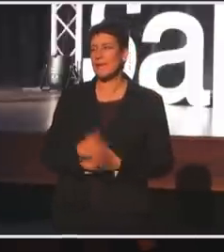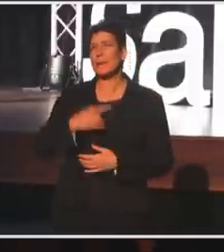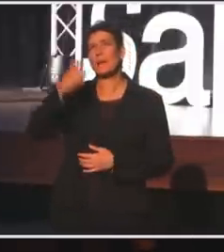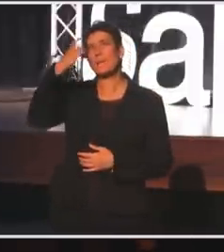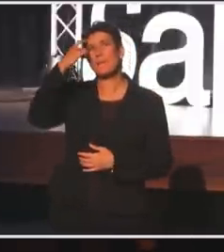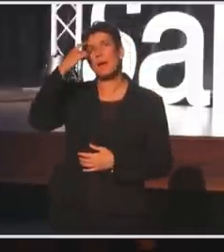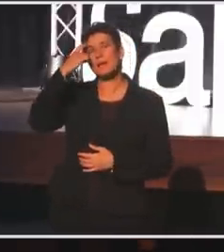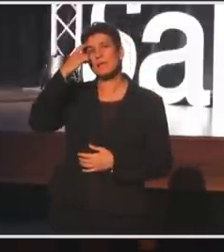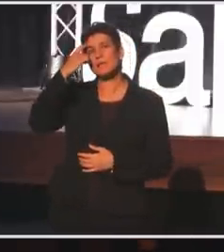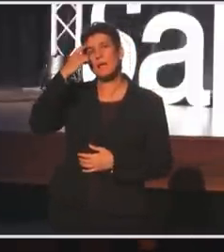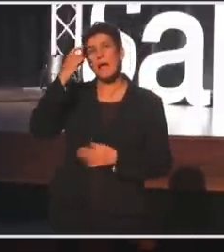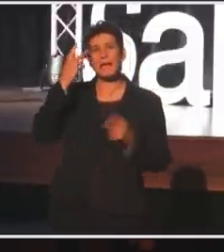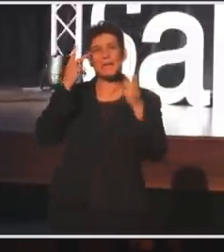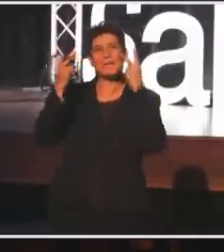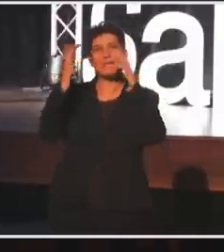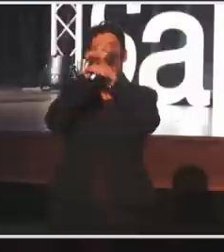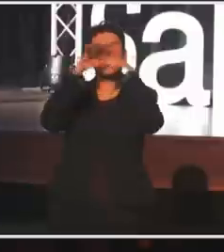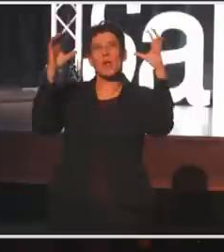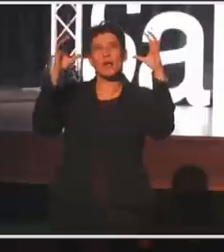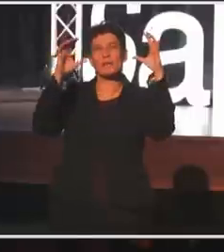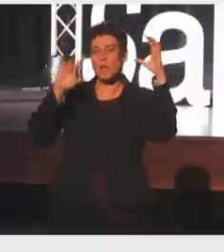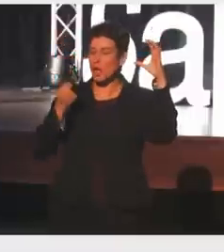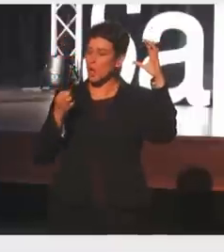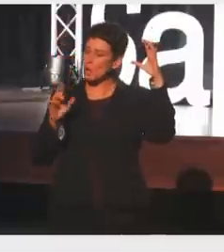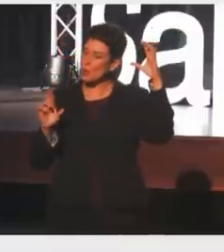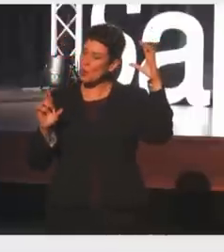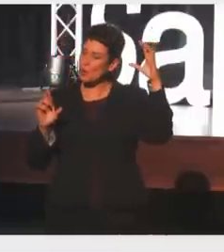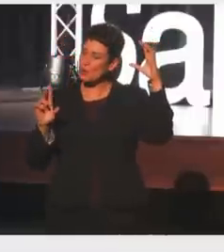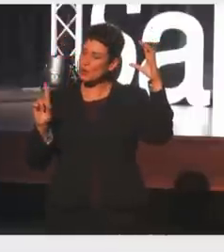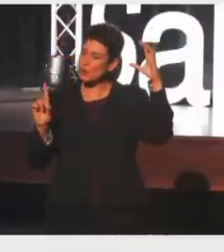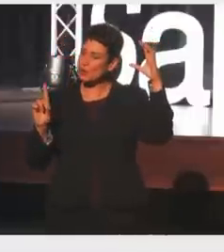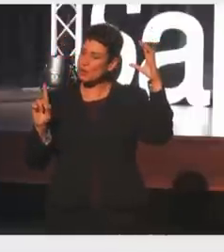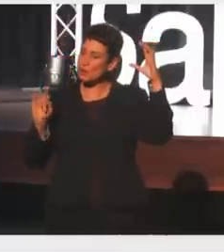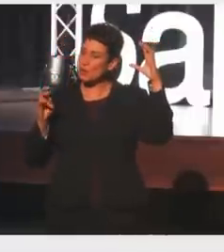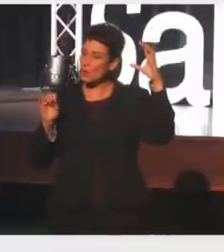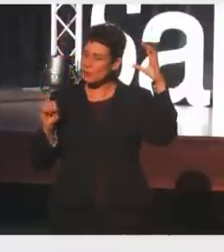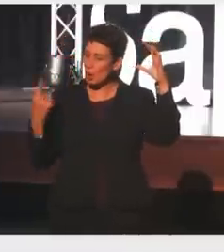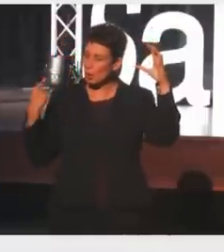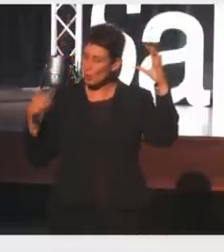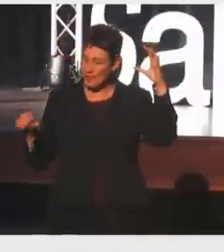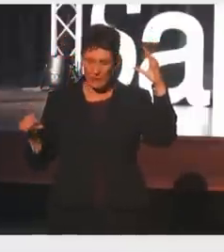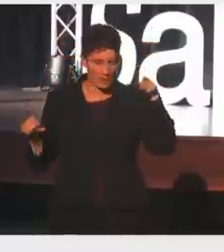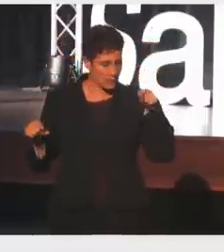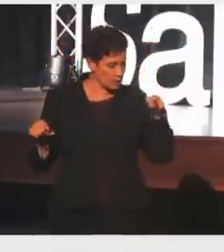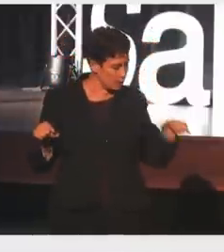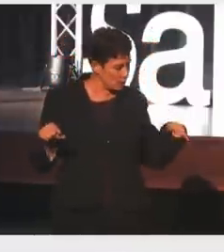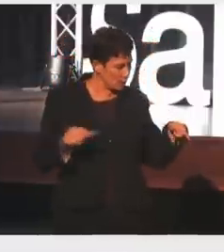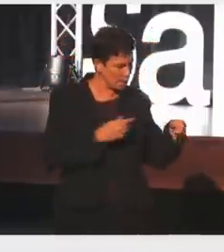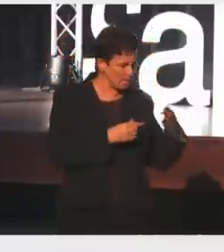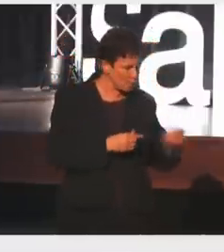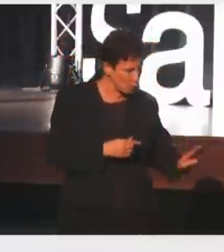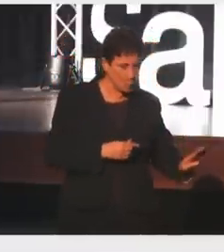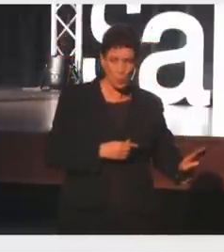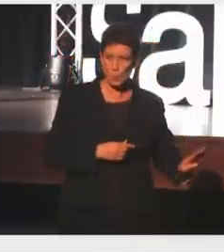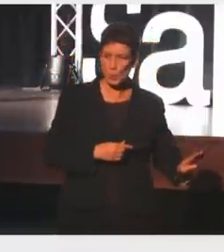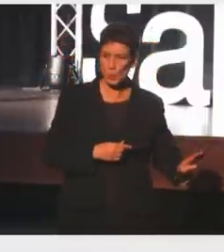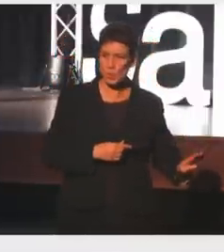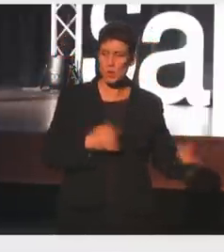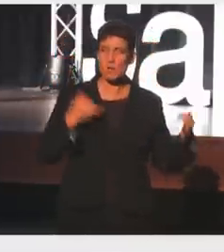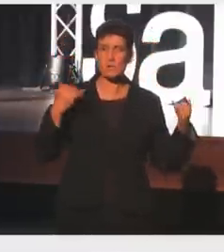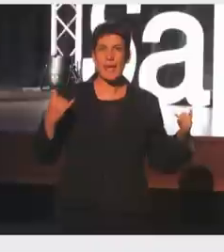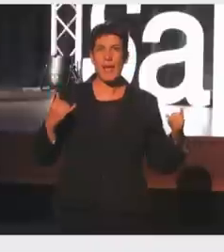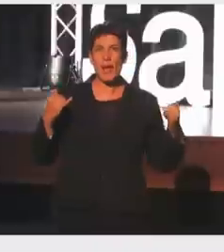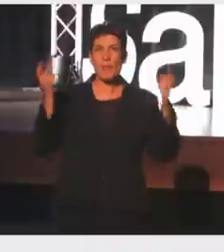mind, I can visualize that the chord tones are green and the extensions are blue. Now